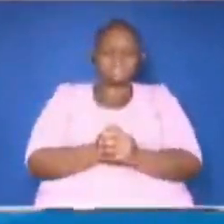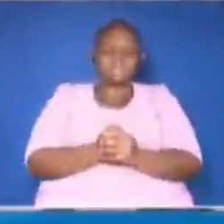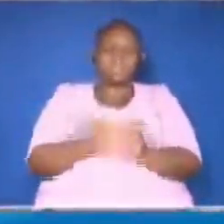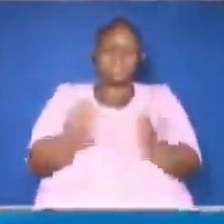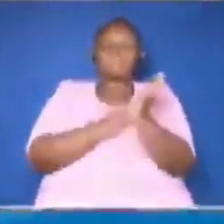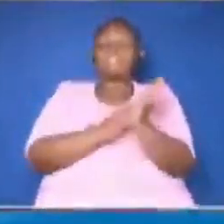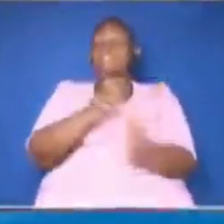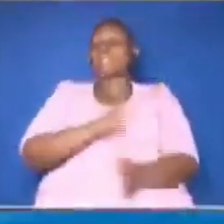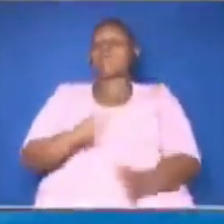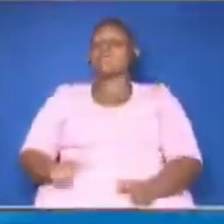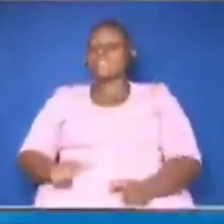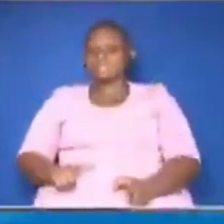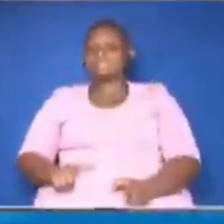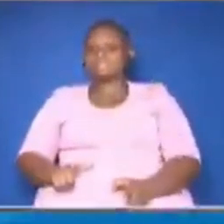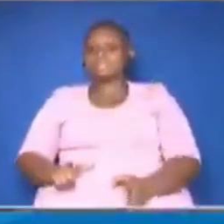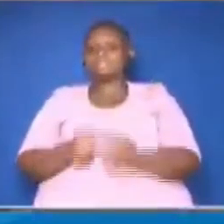Bwana Yesu asifiwe.